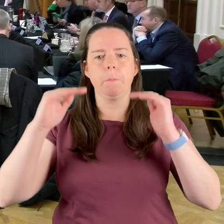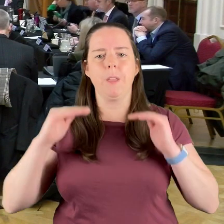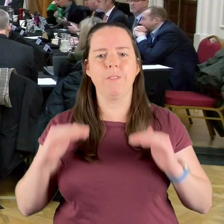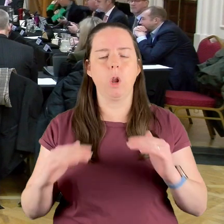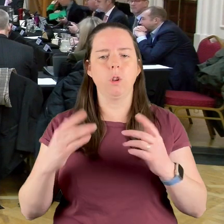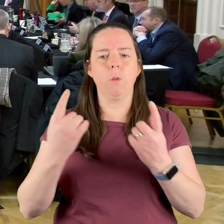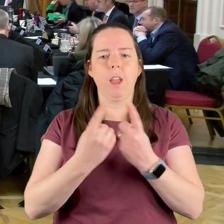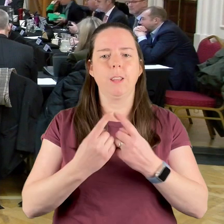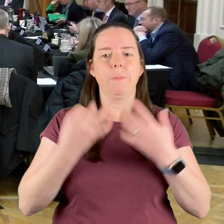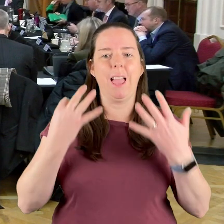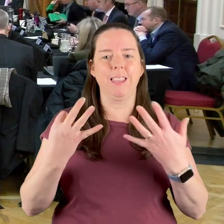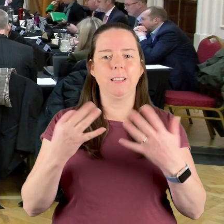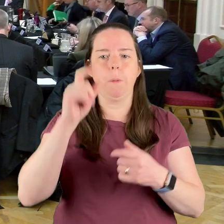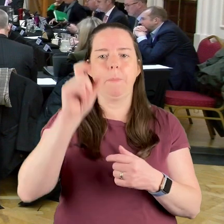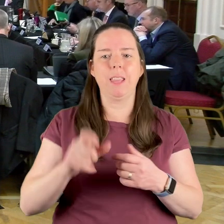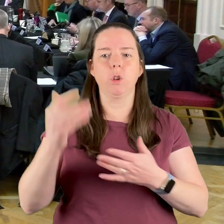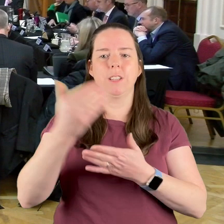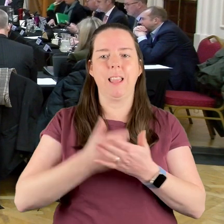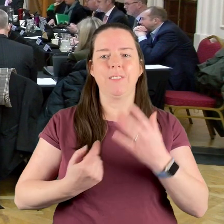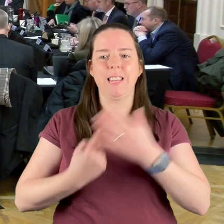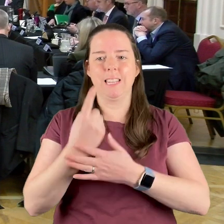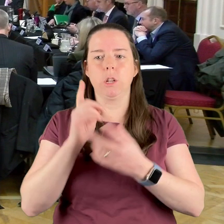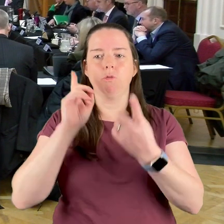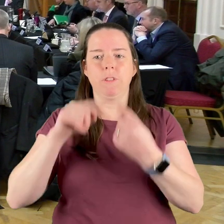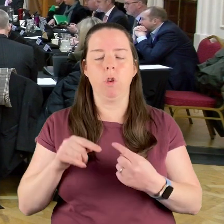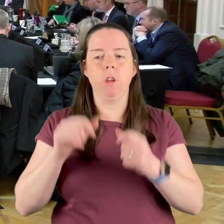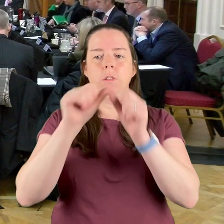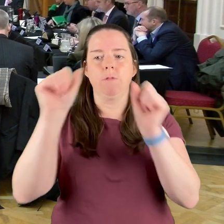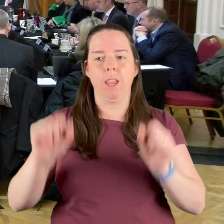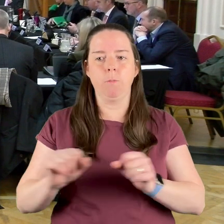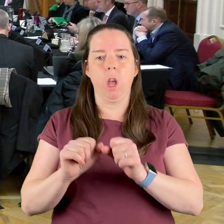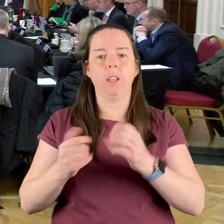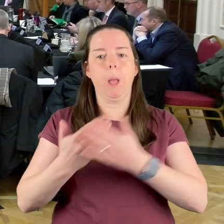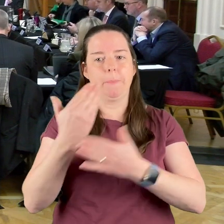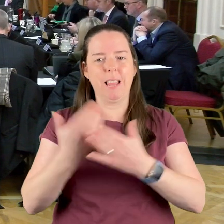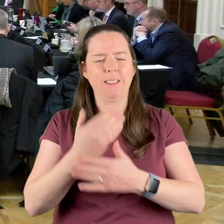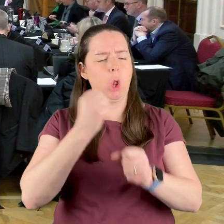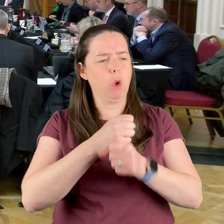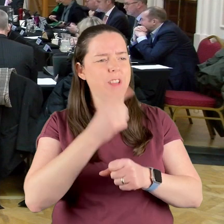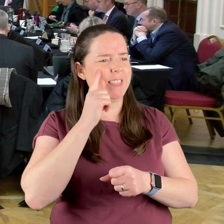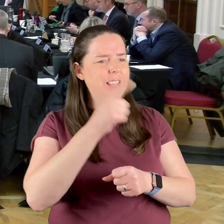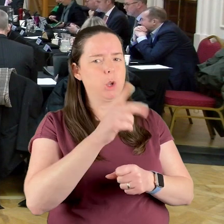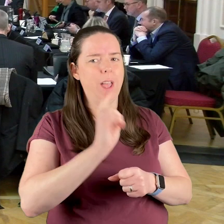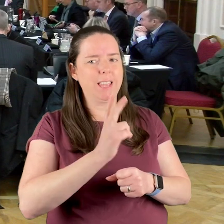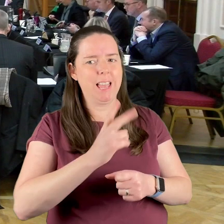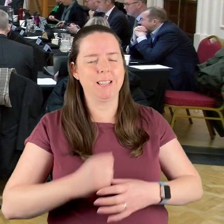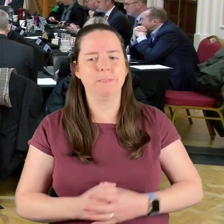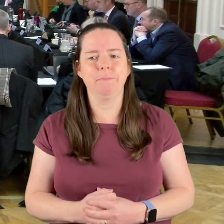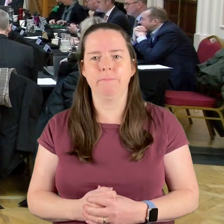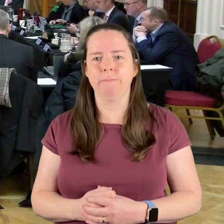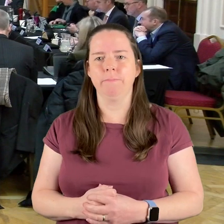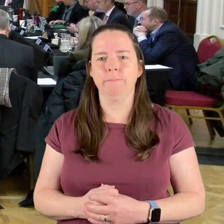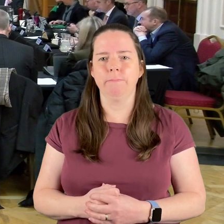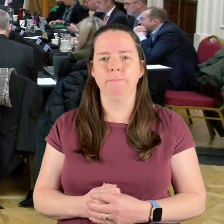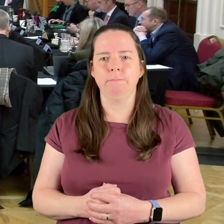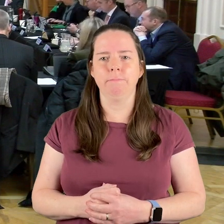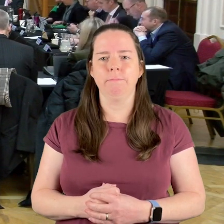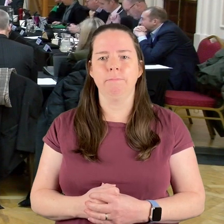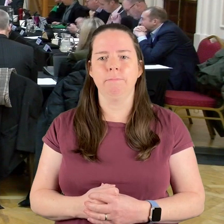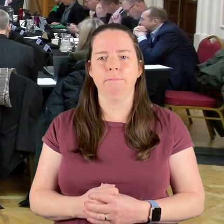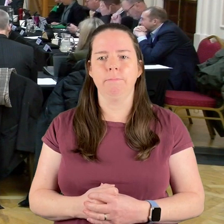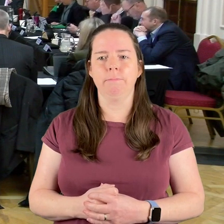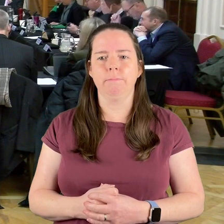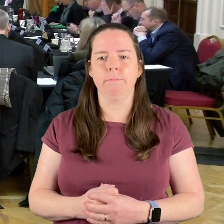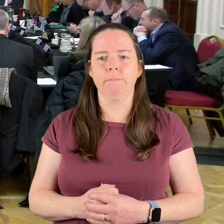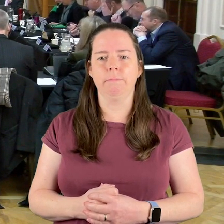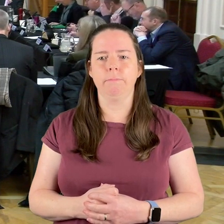Thank you. Moving on to item 8, patient safety incident response framework update.